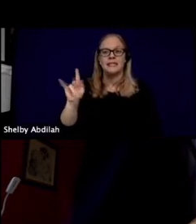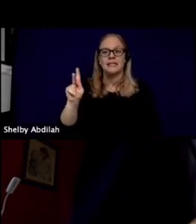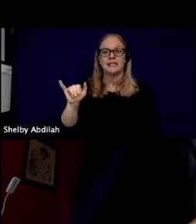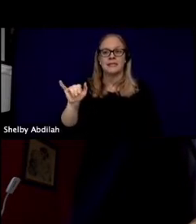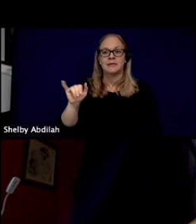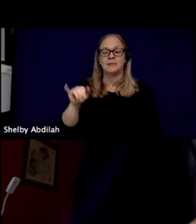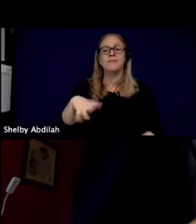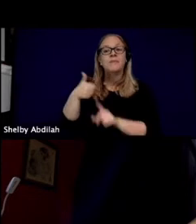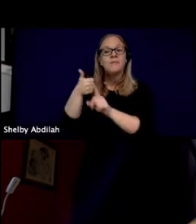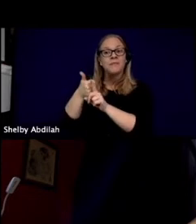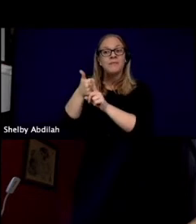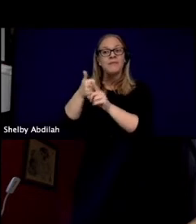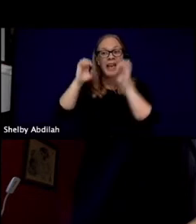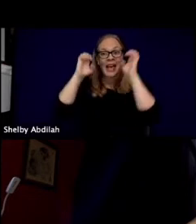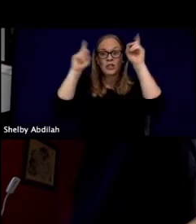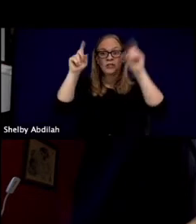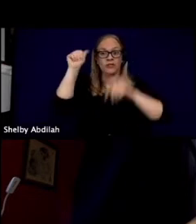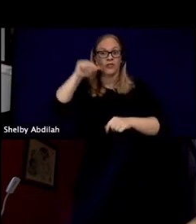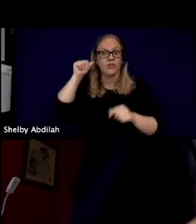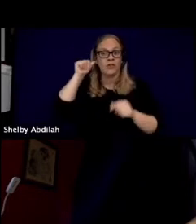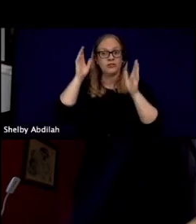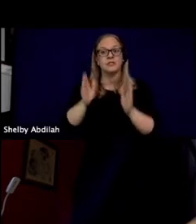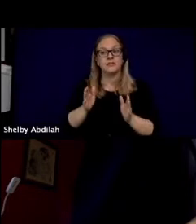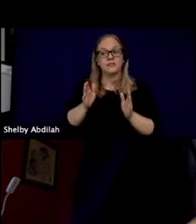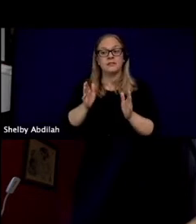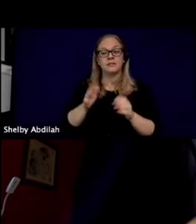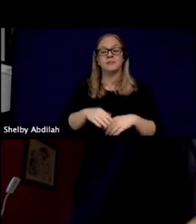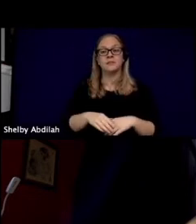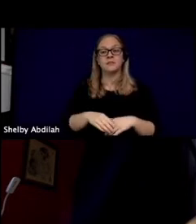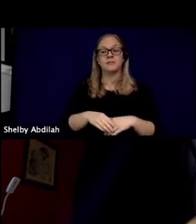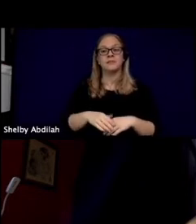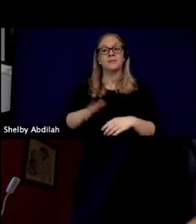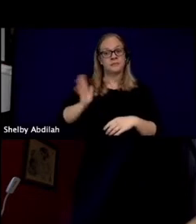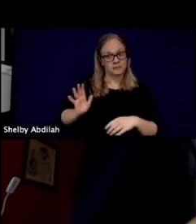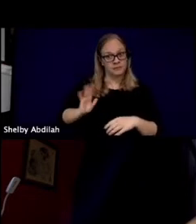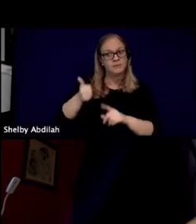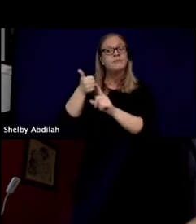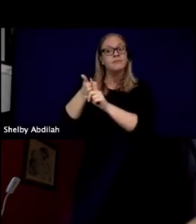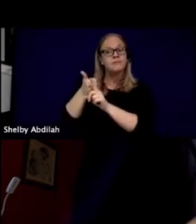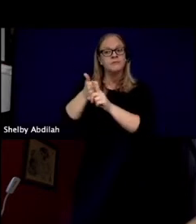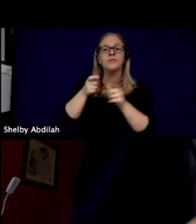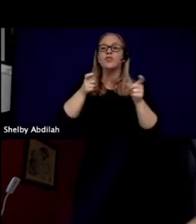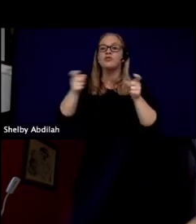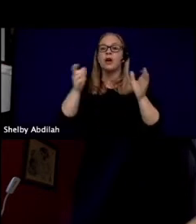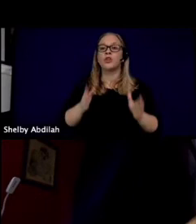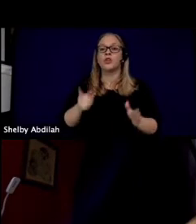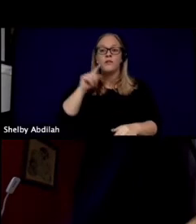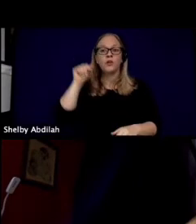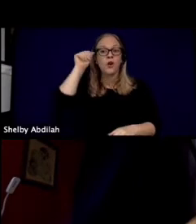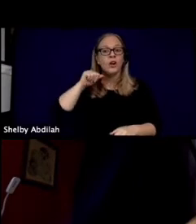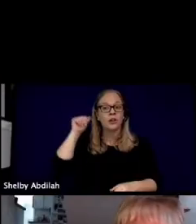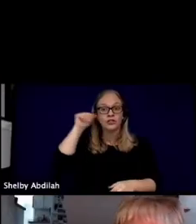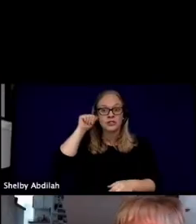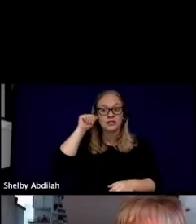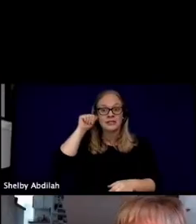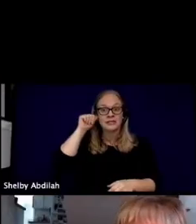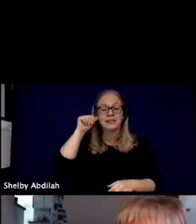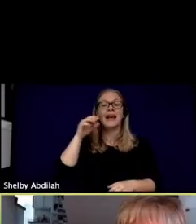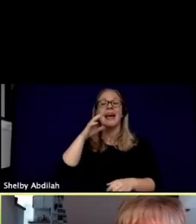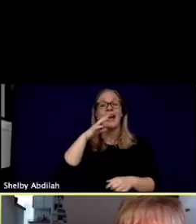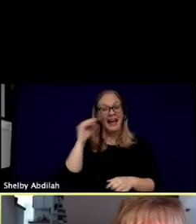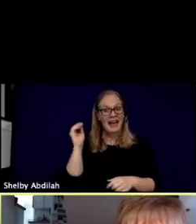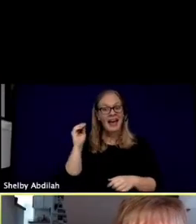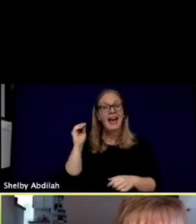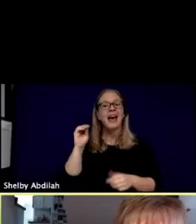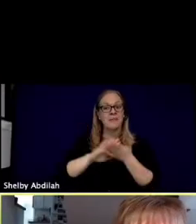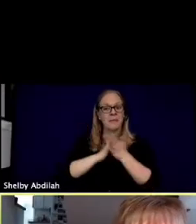educational audiologist. He was director of audiology and subsequently was vice president